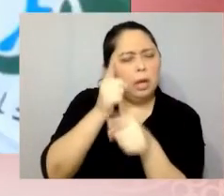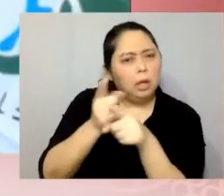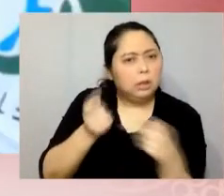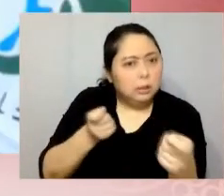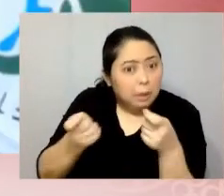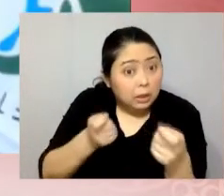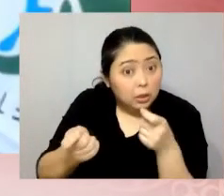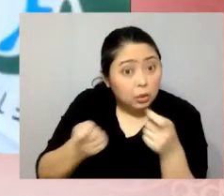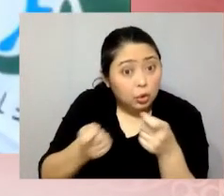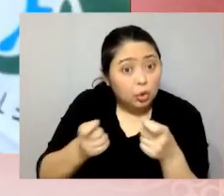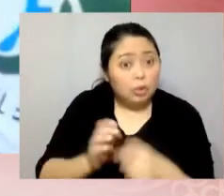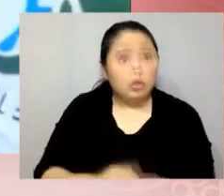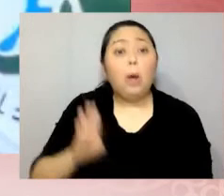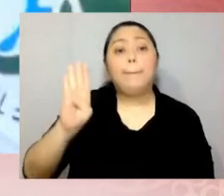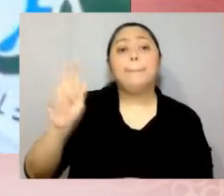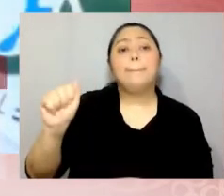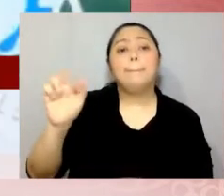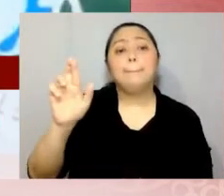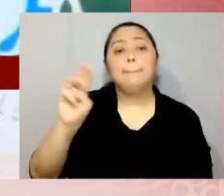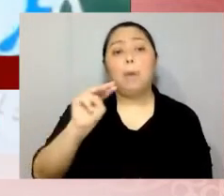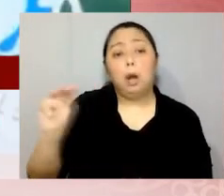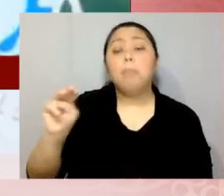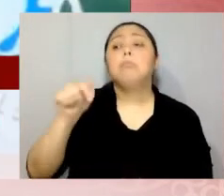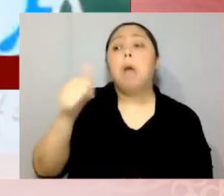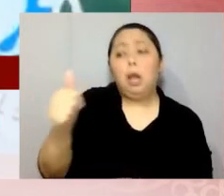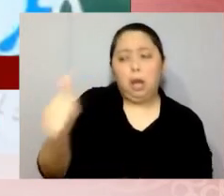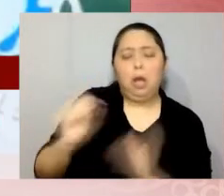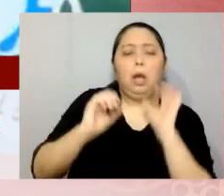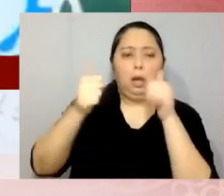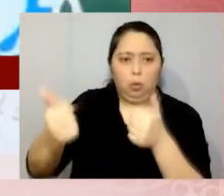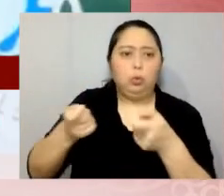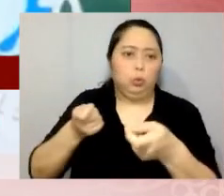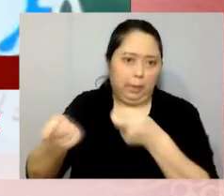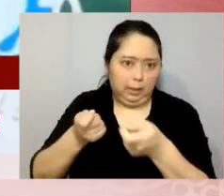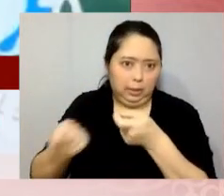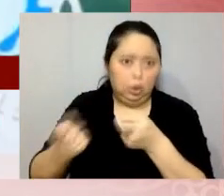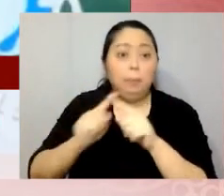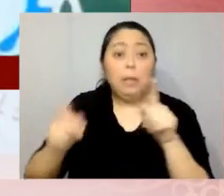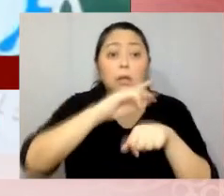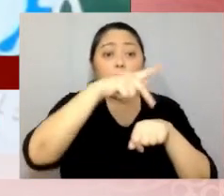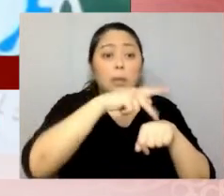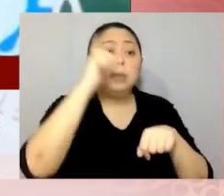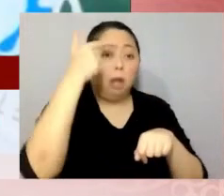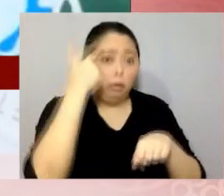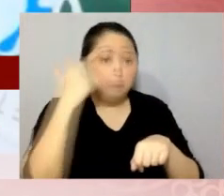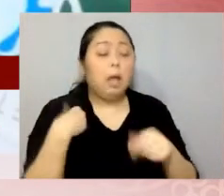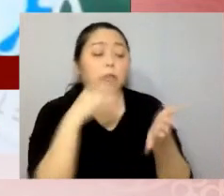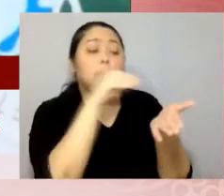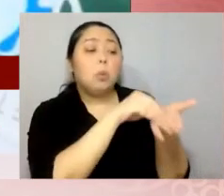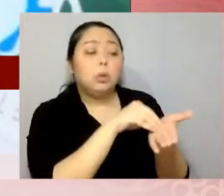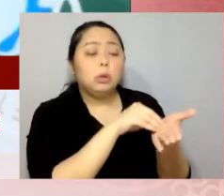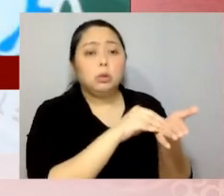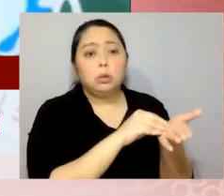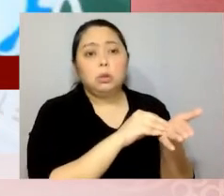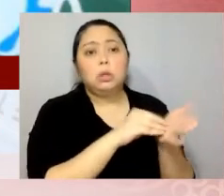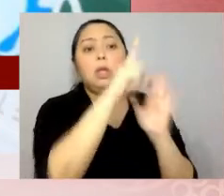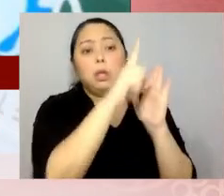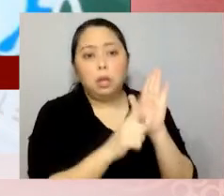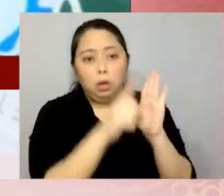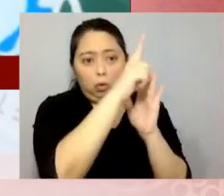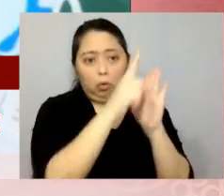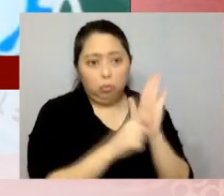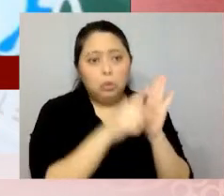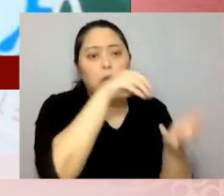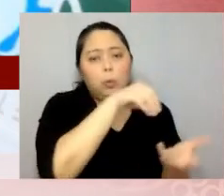BARM, how to manage it. But on the part of the national government, it is already provided for under the law. And